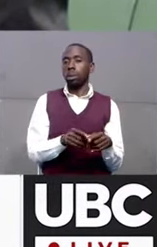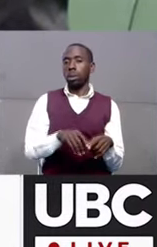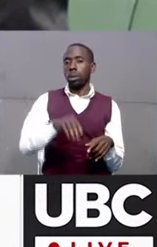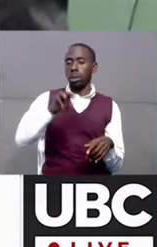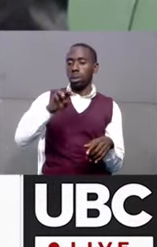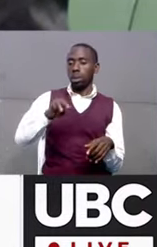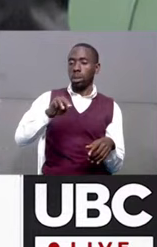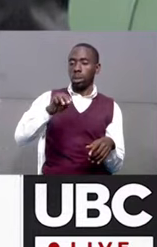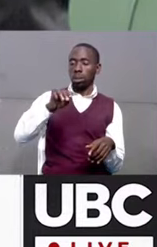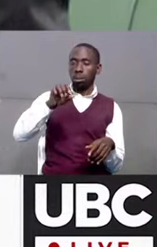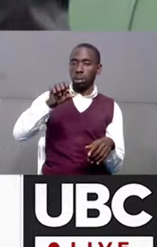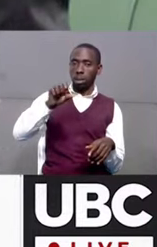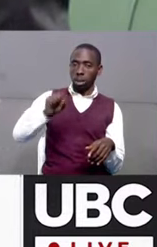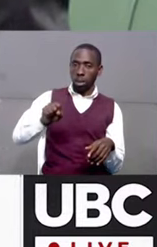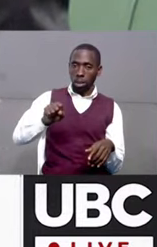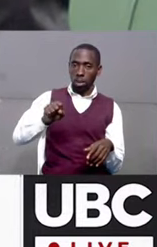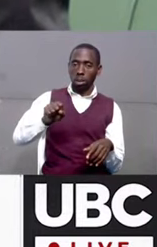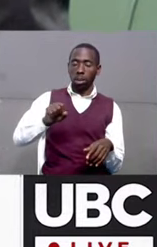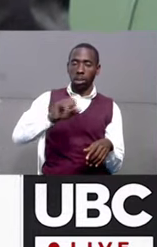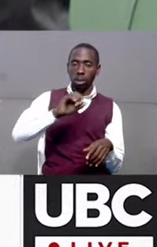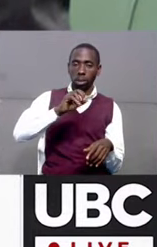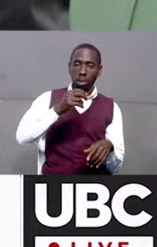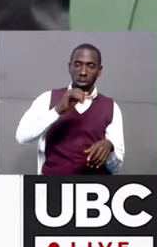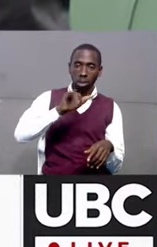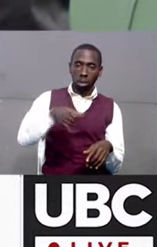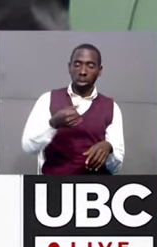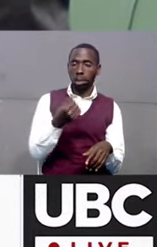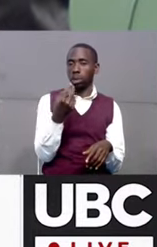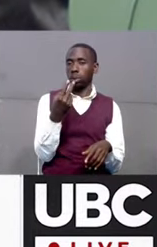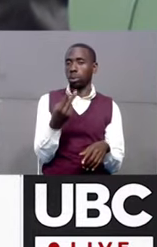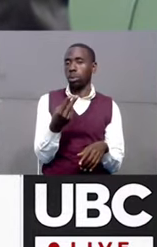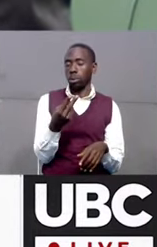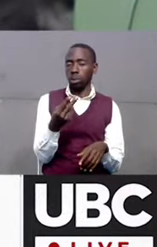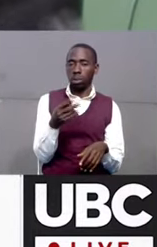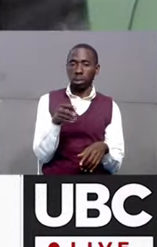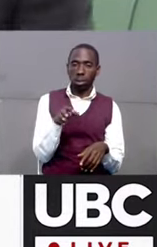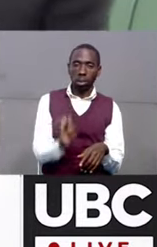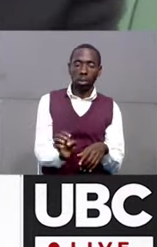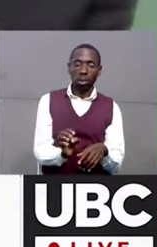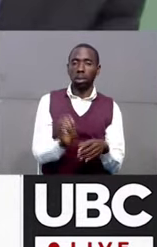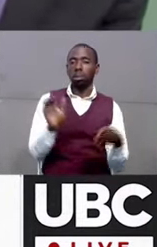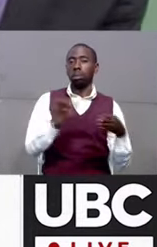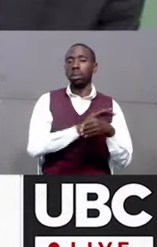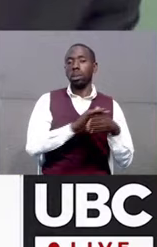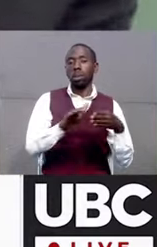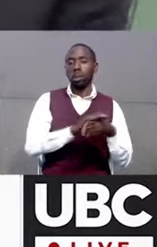MS J2E Investment Corporation Limited. I beg to lay.